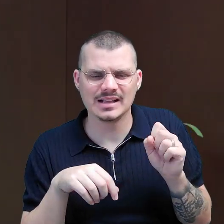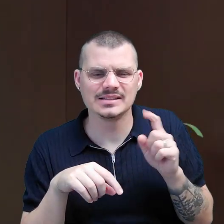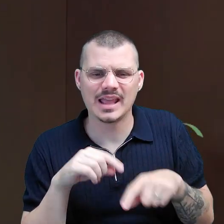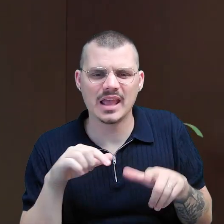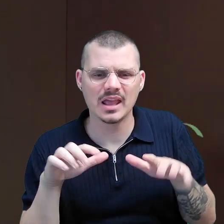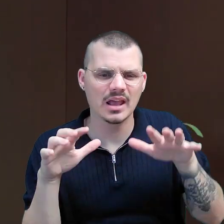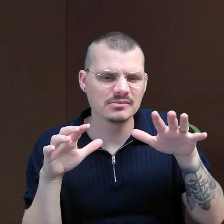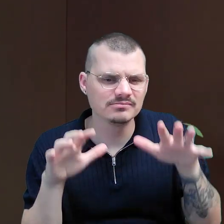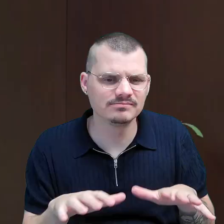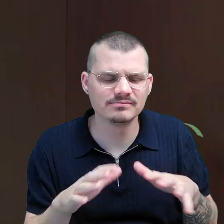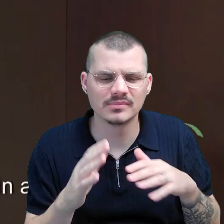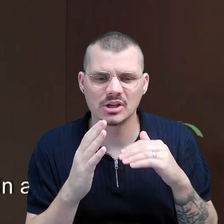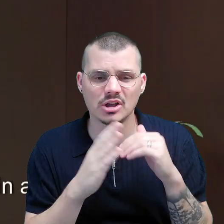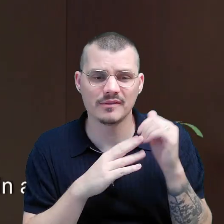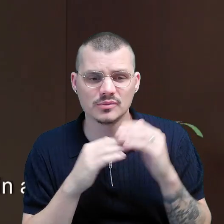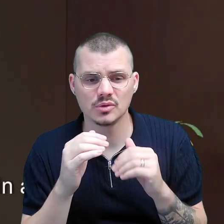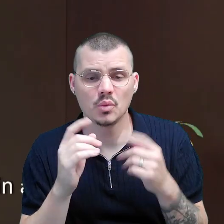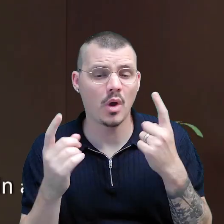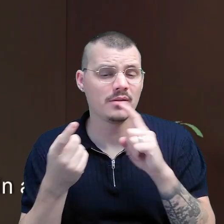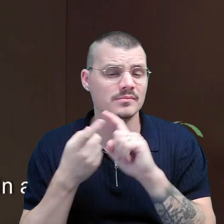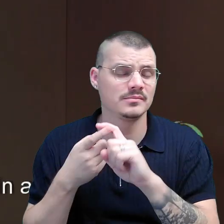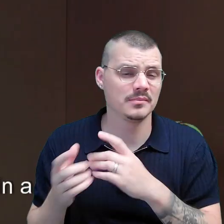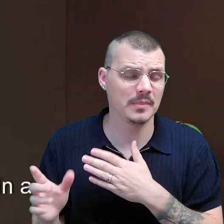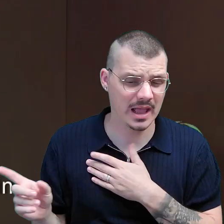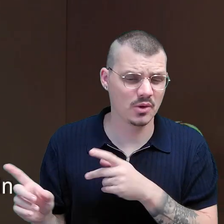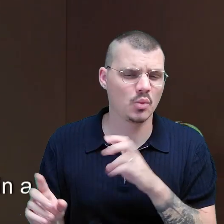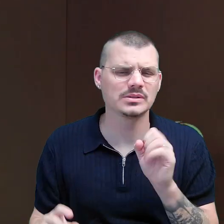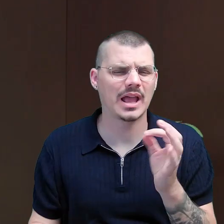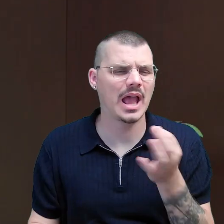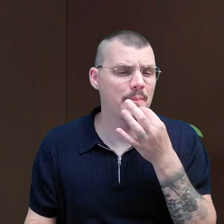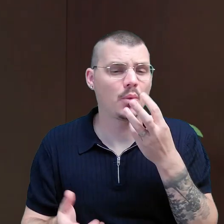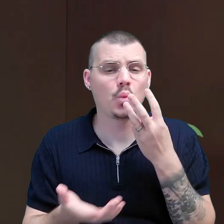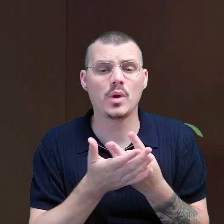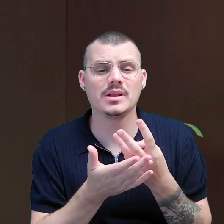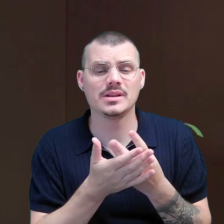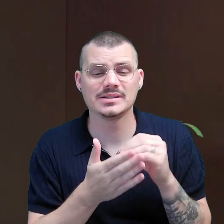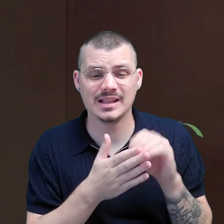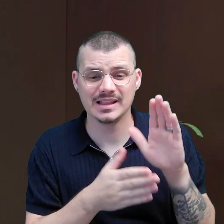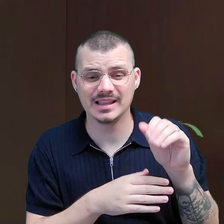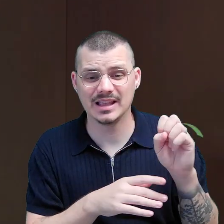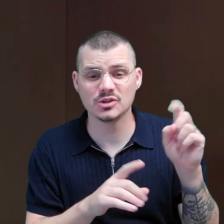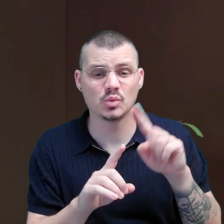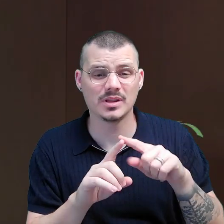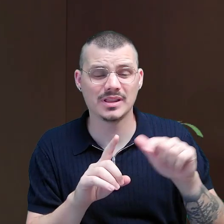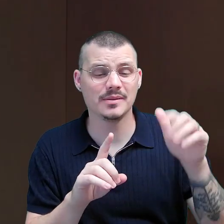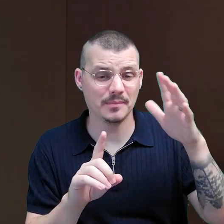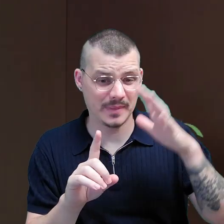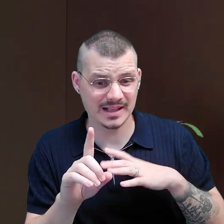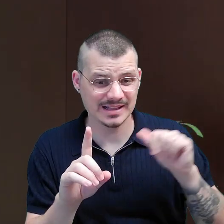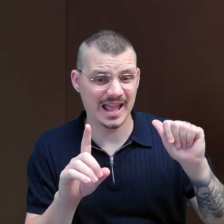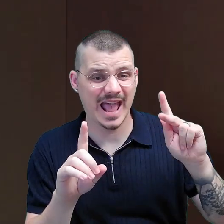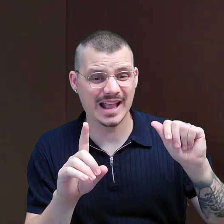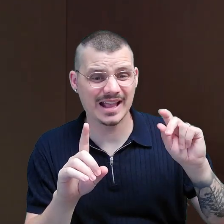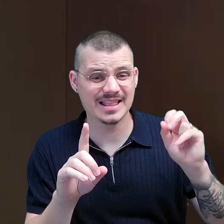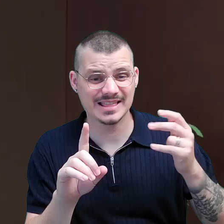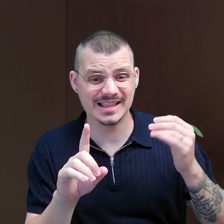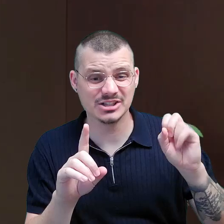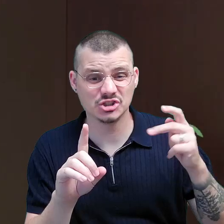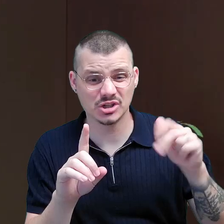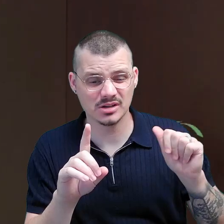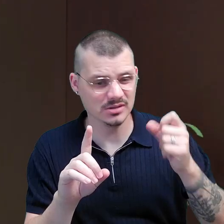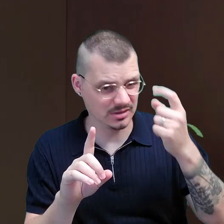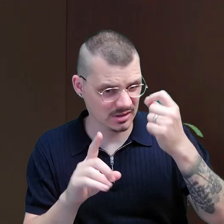peaceful or comfortable. A buddy of mine was an expert witness in a case where the guy's akathisia,